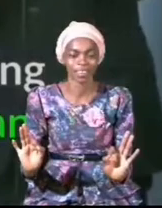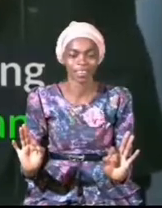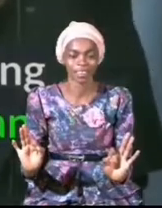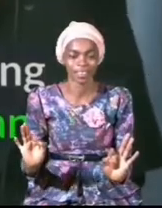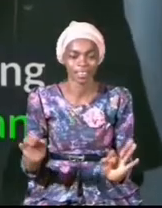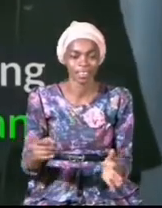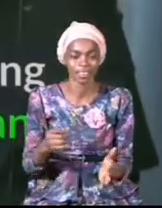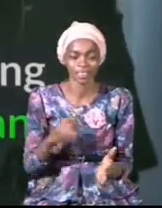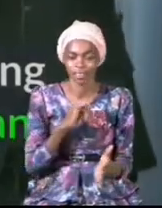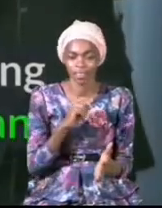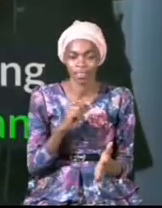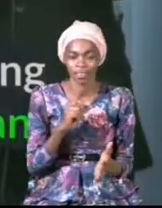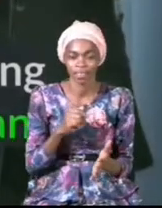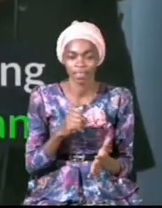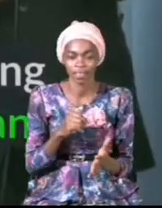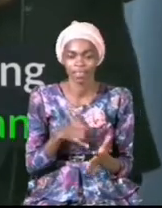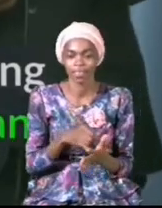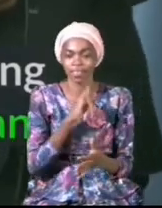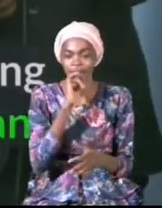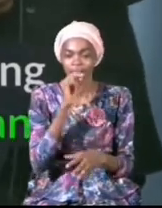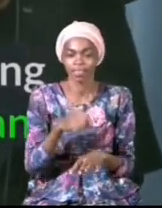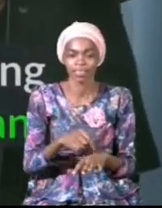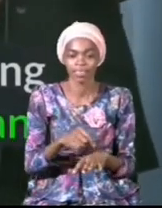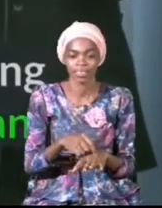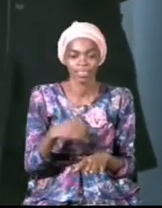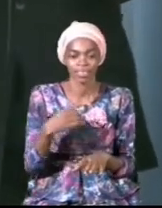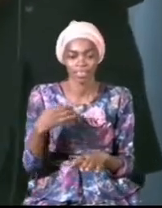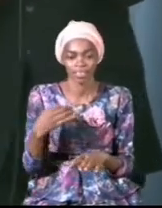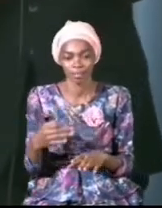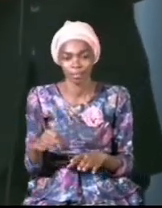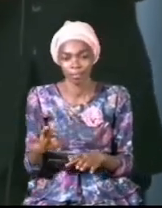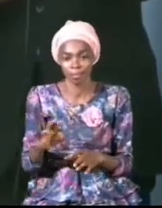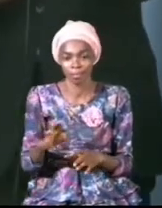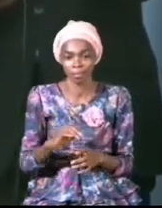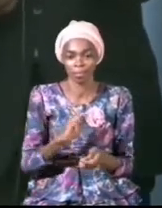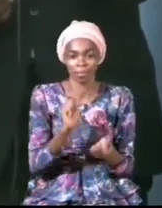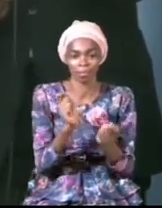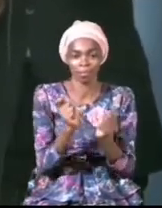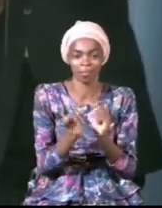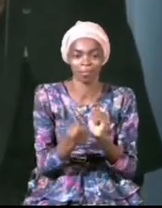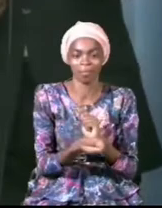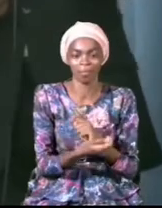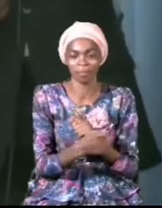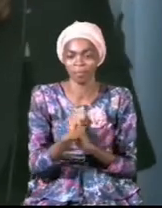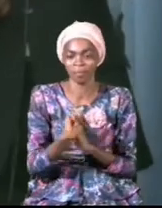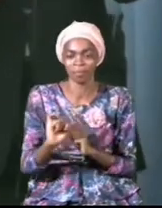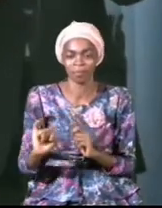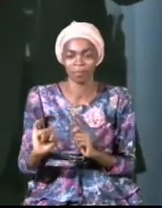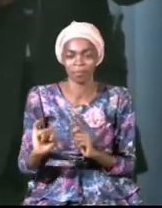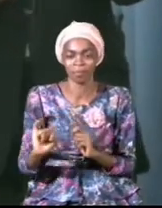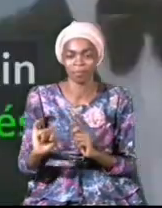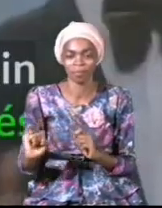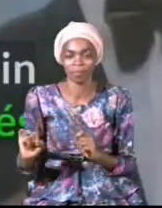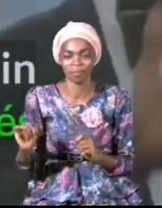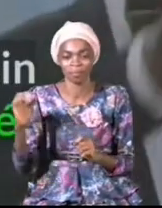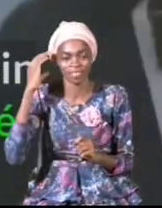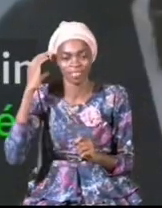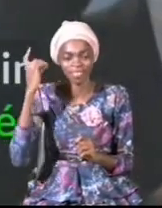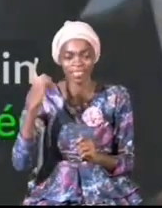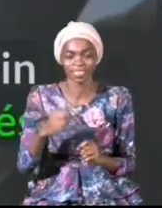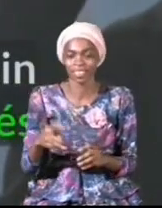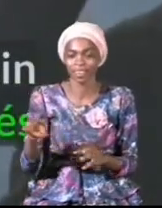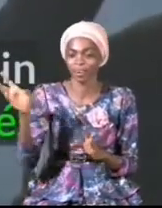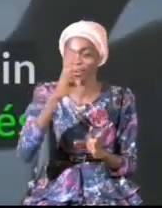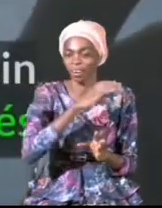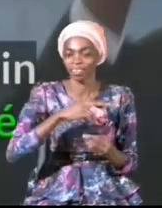See the tides are changing. Hear the waves rolling. Let